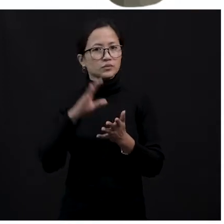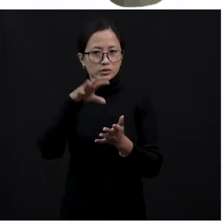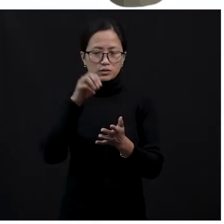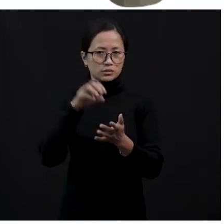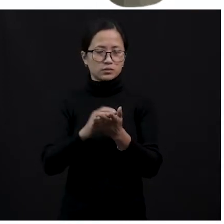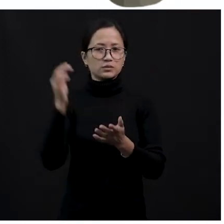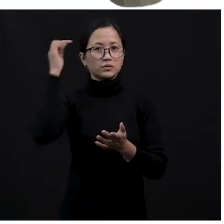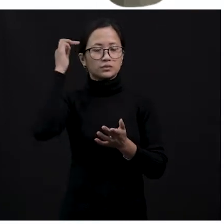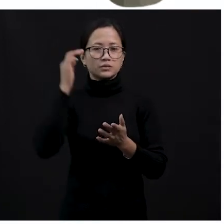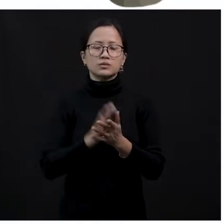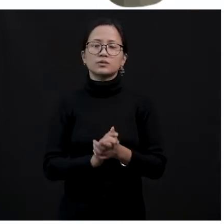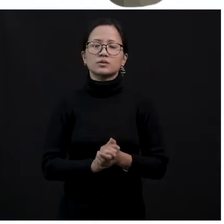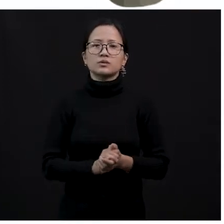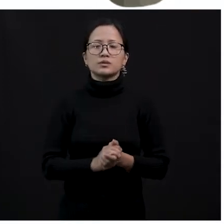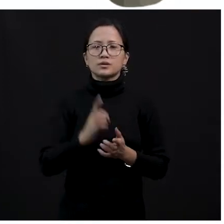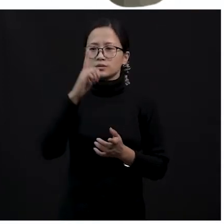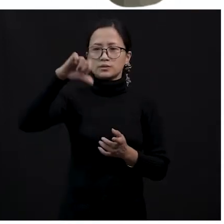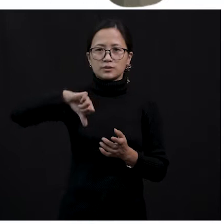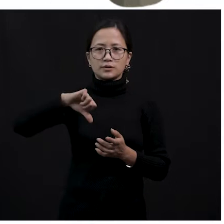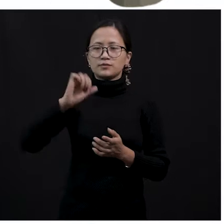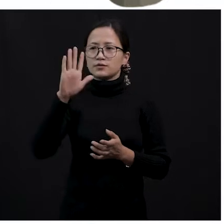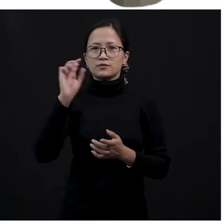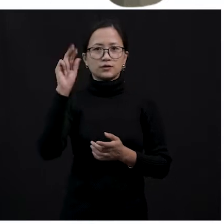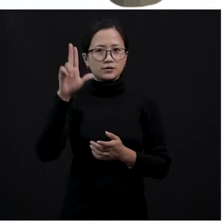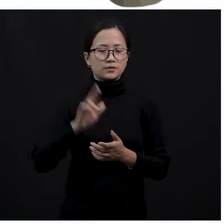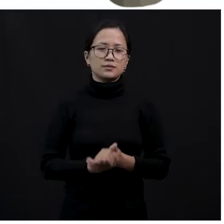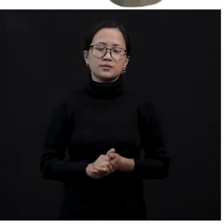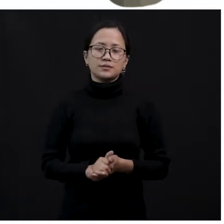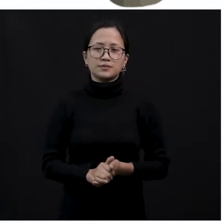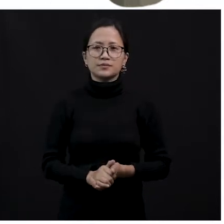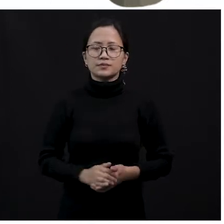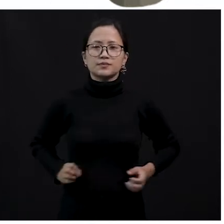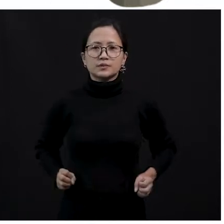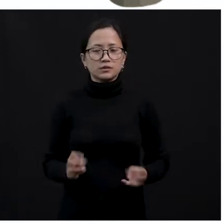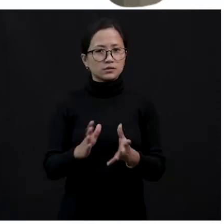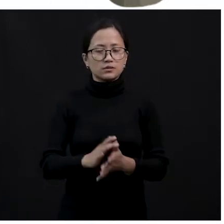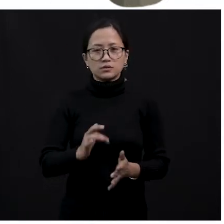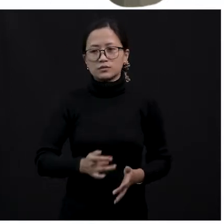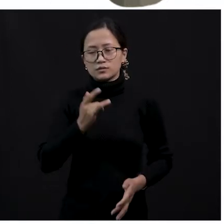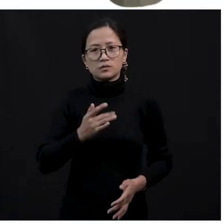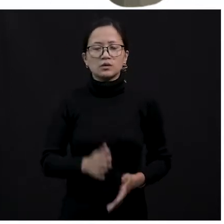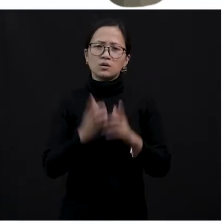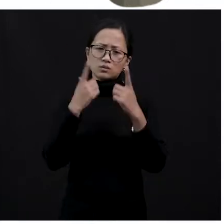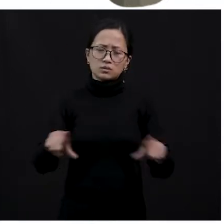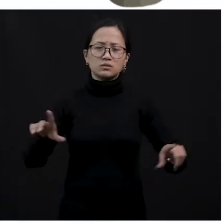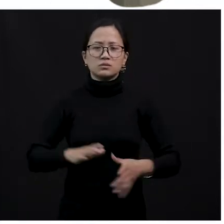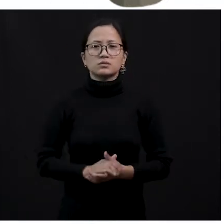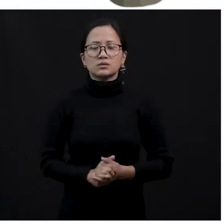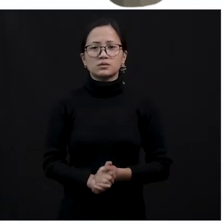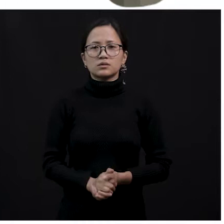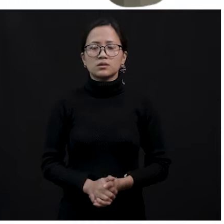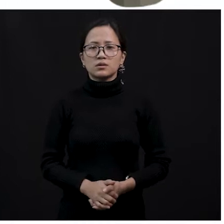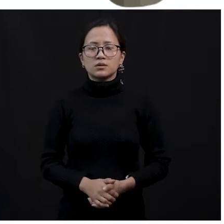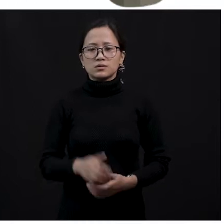about his trip to Ranchi in the year 1958. So now he started to feel all lost.